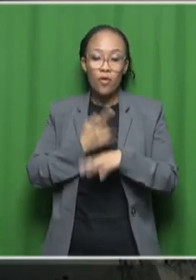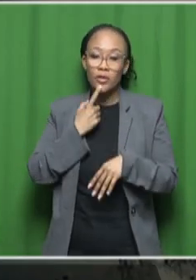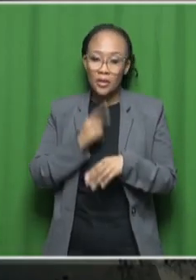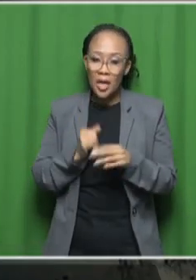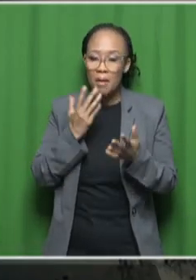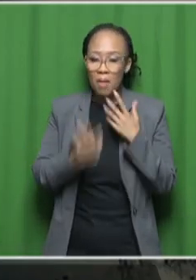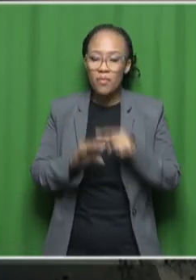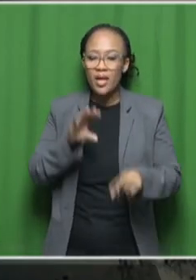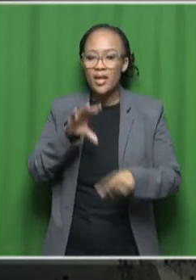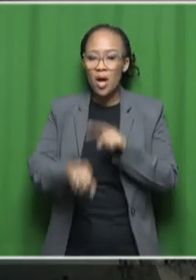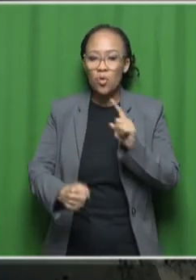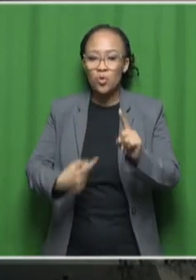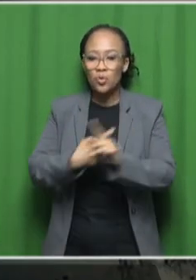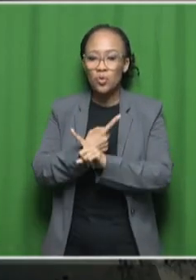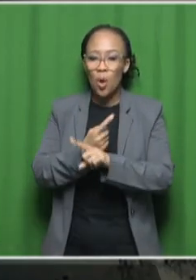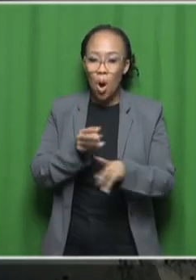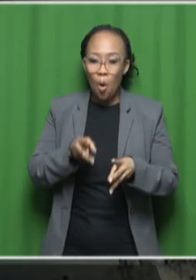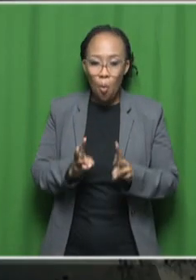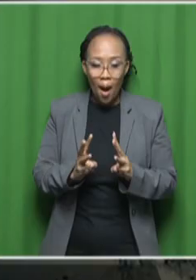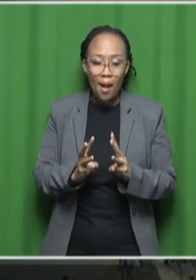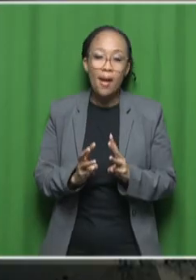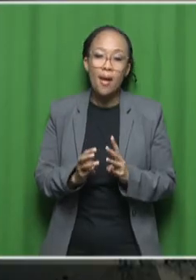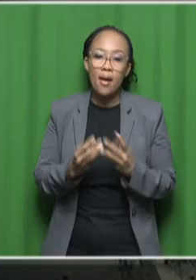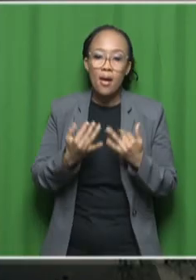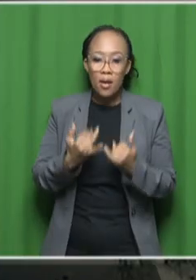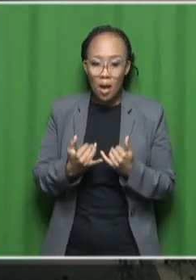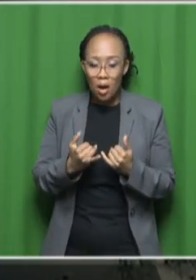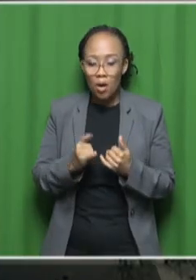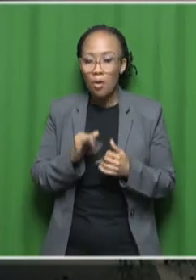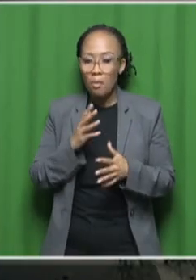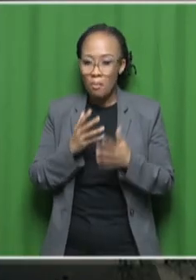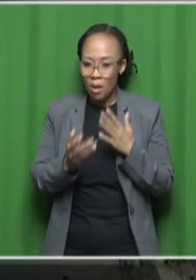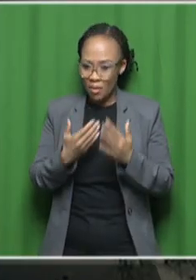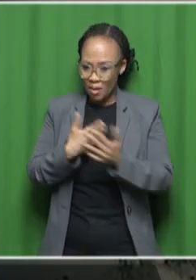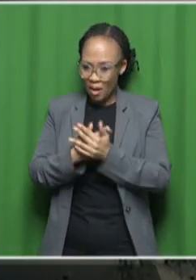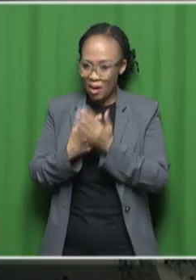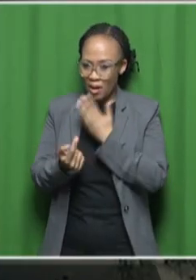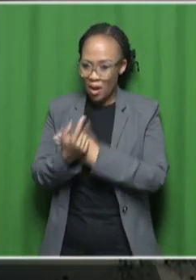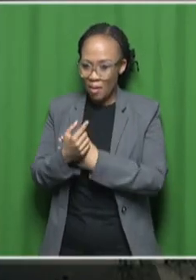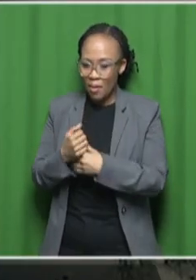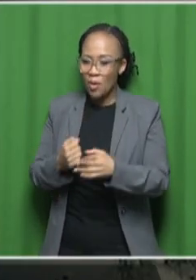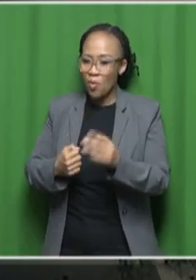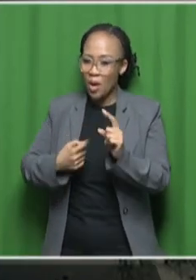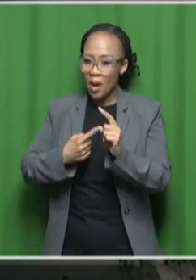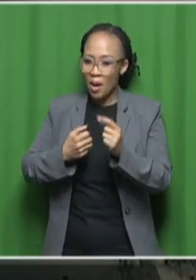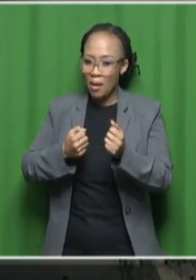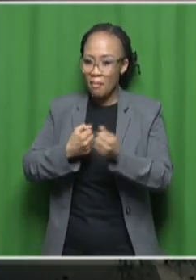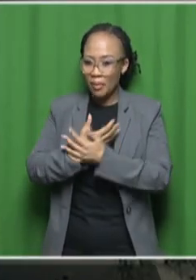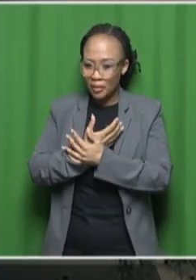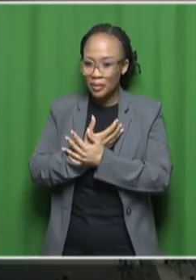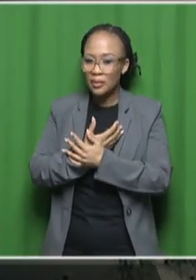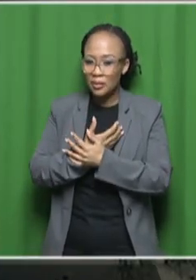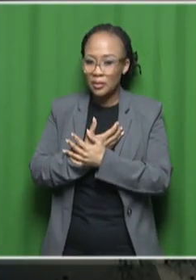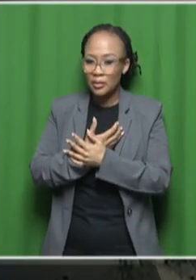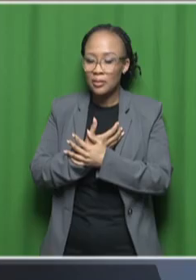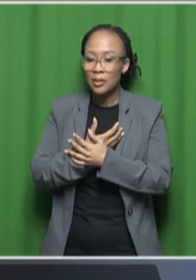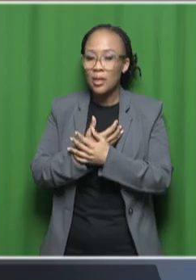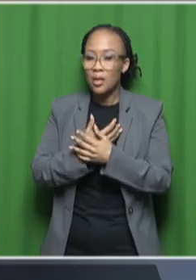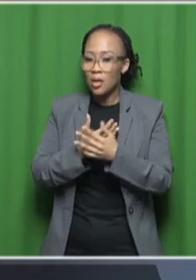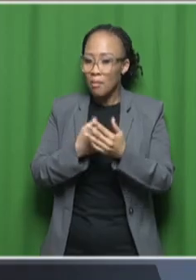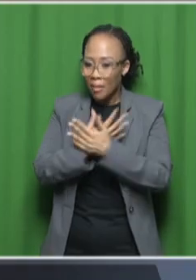misdiagnosed, but could it possibly go undiagnosed at any point? Absolutely, yes. It can definitely go